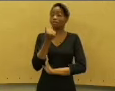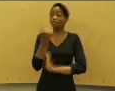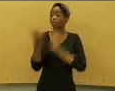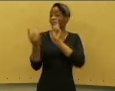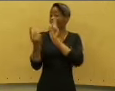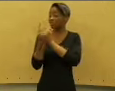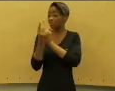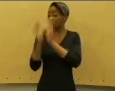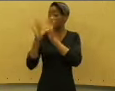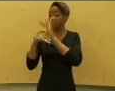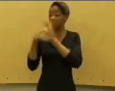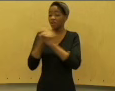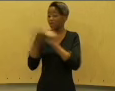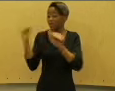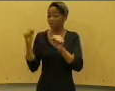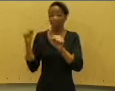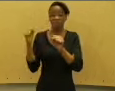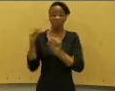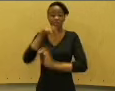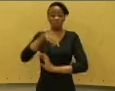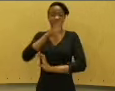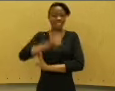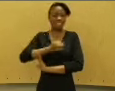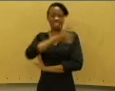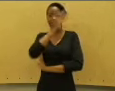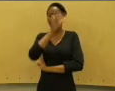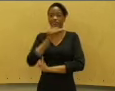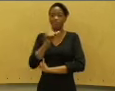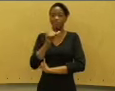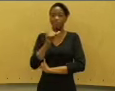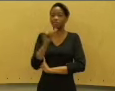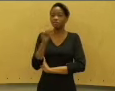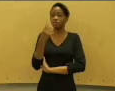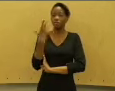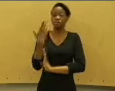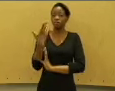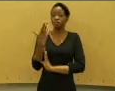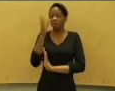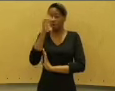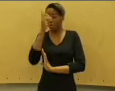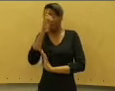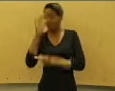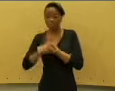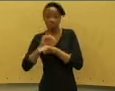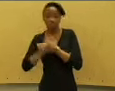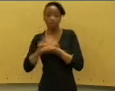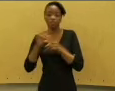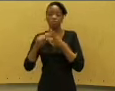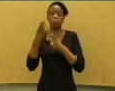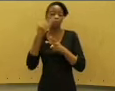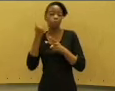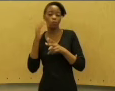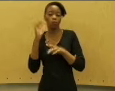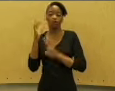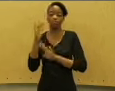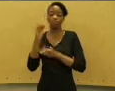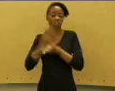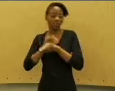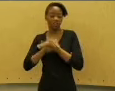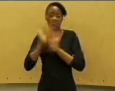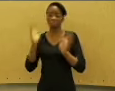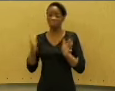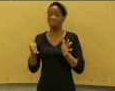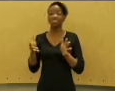disabled, it's like living in South Africa and having only black friends or having only white friends. If that's your circle, then